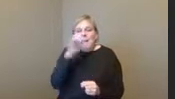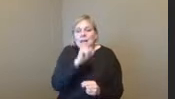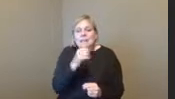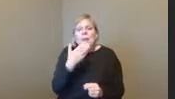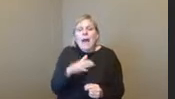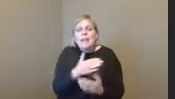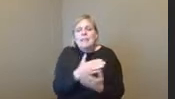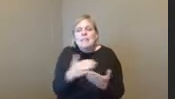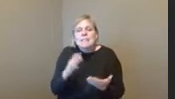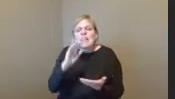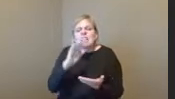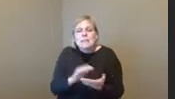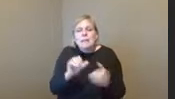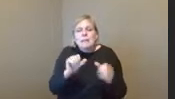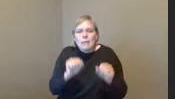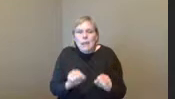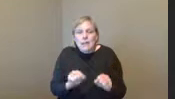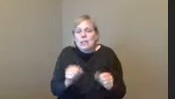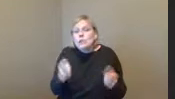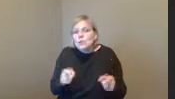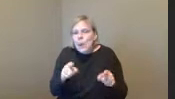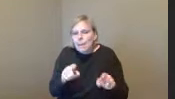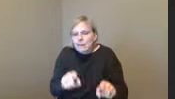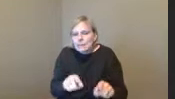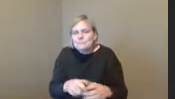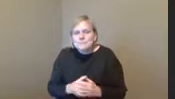less likely to happen.